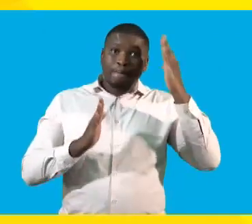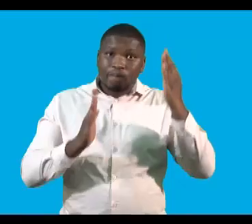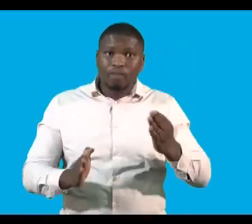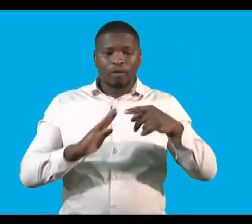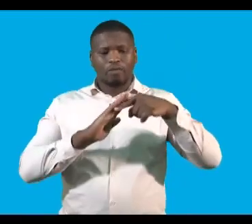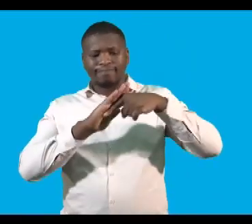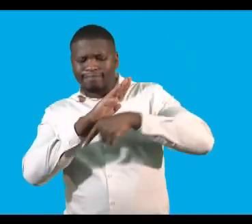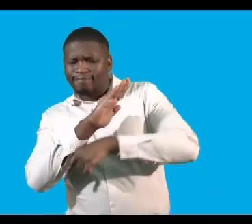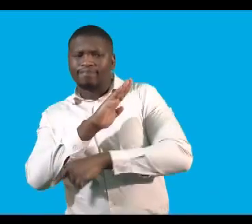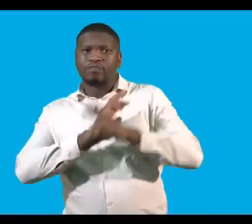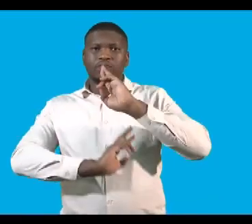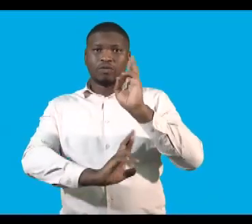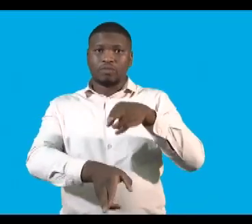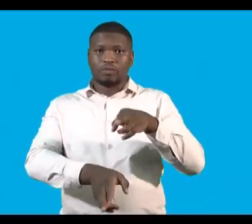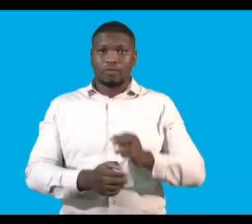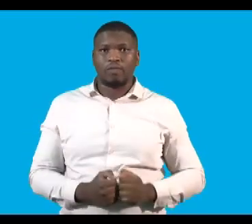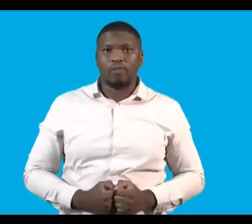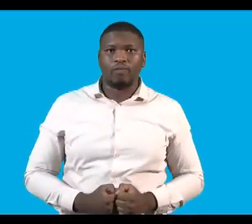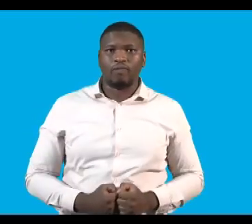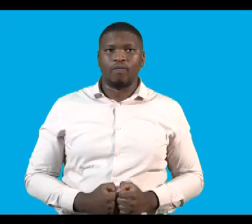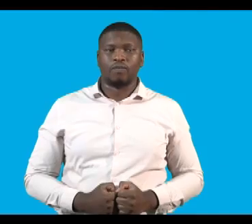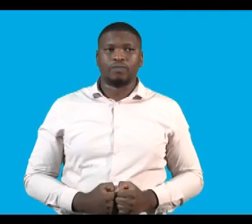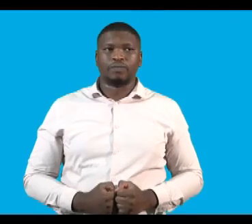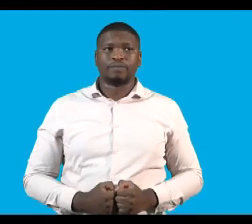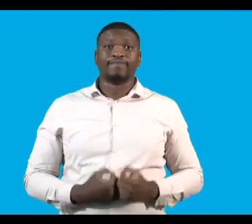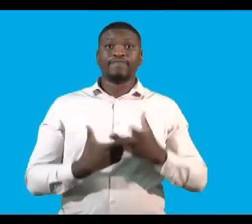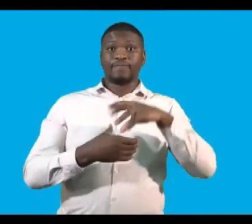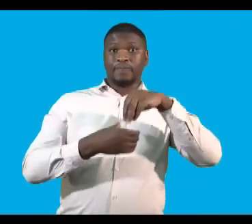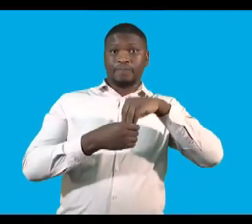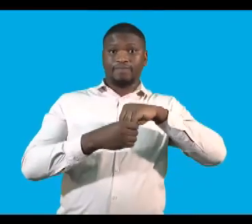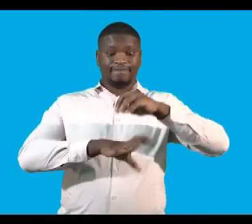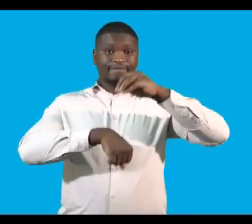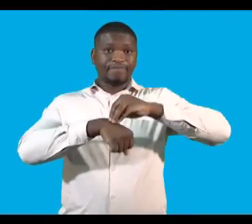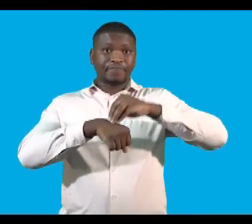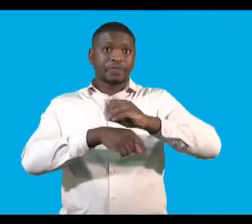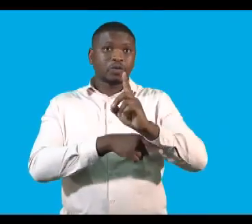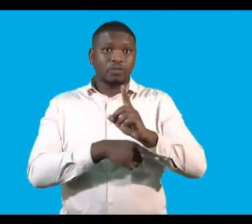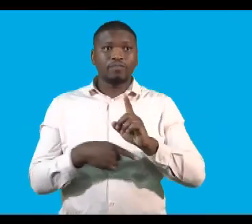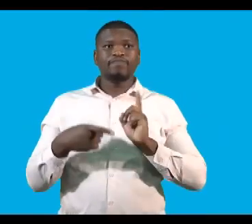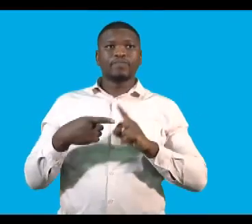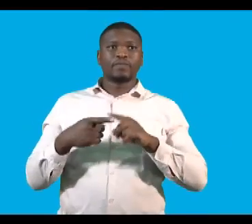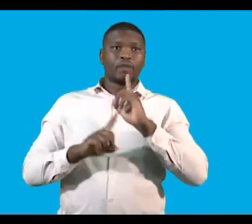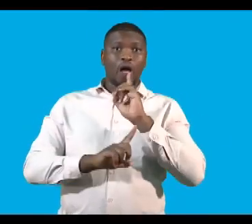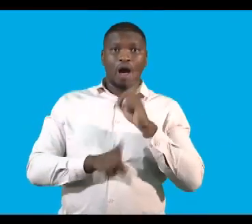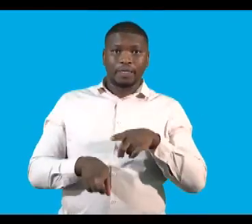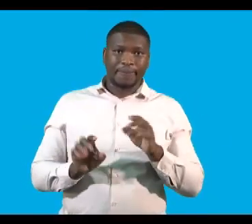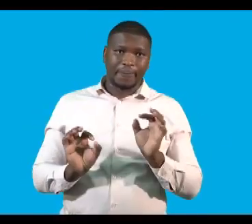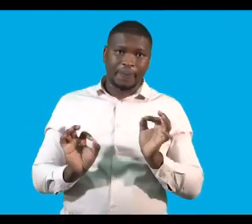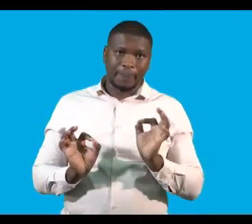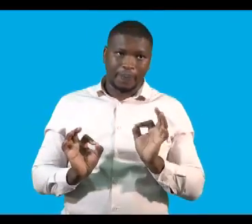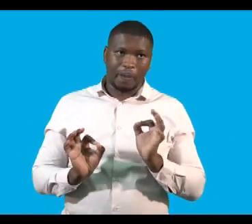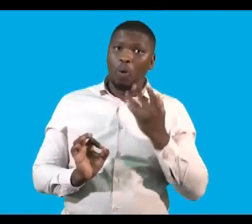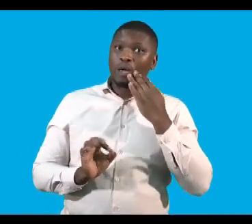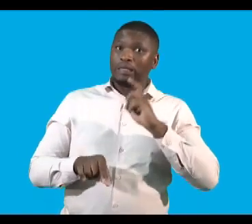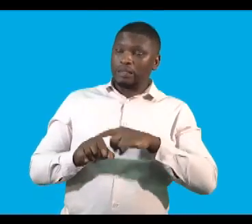on providing detailed responses. Content problems include the following: not answering what the verbs